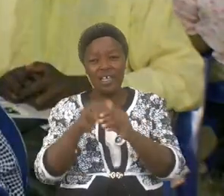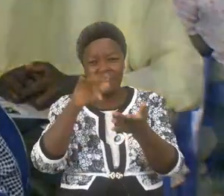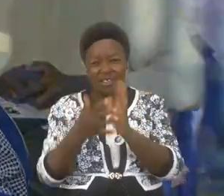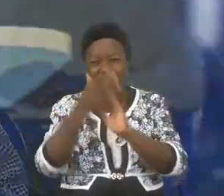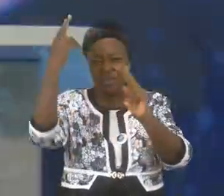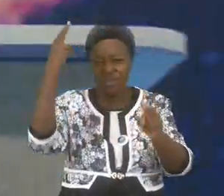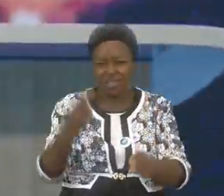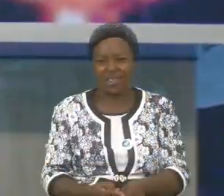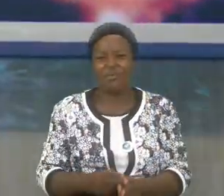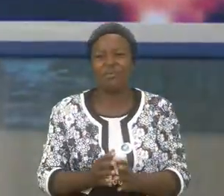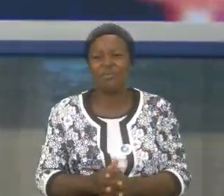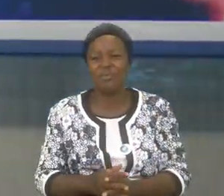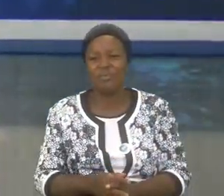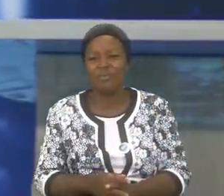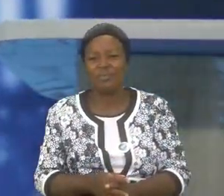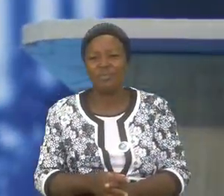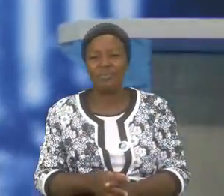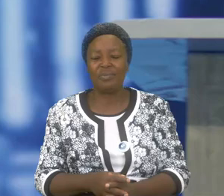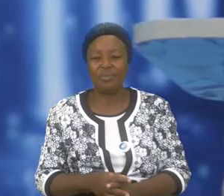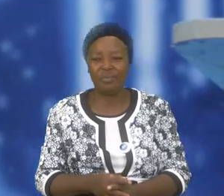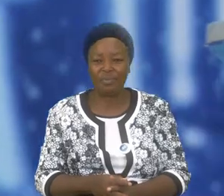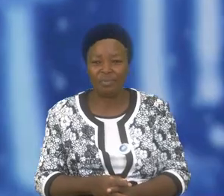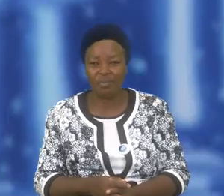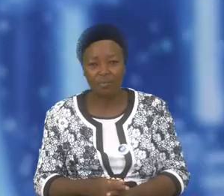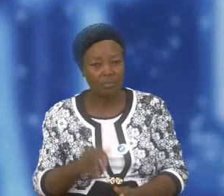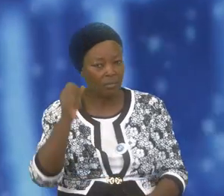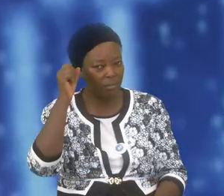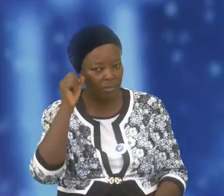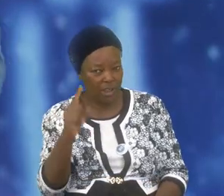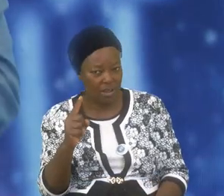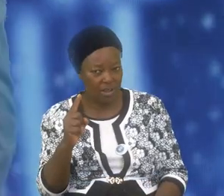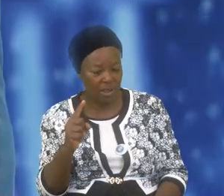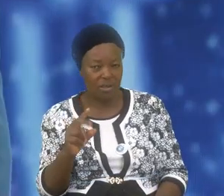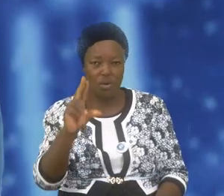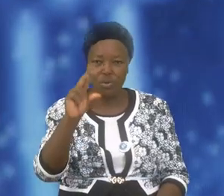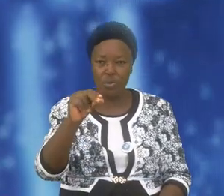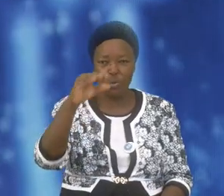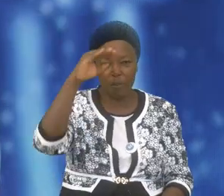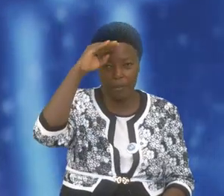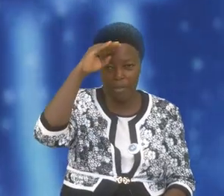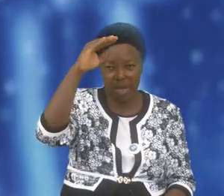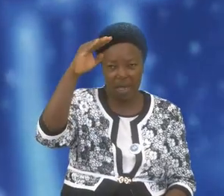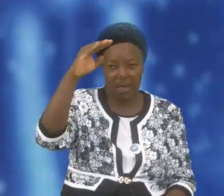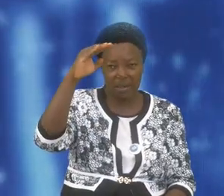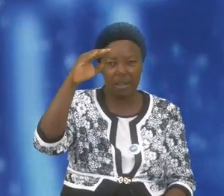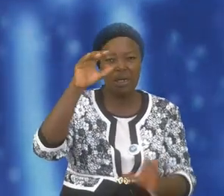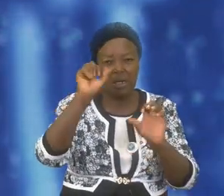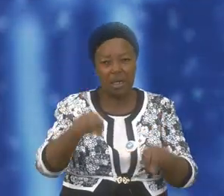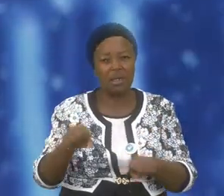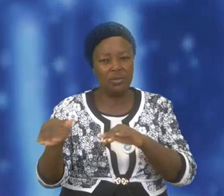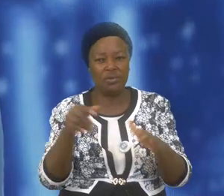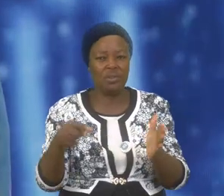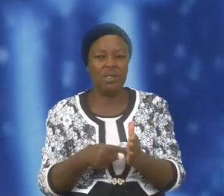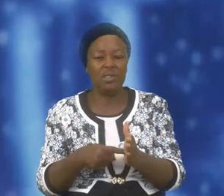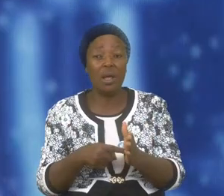Understand, no man can do this, but God in heaven